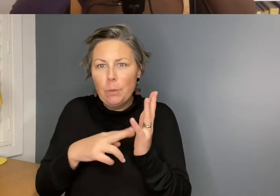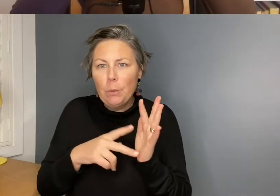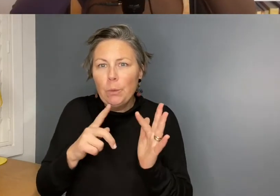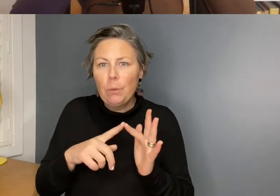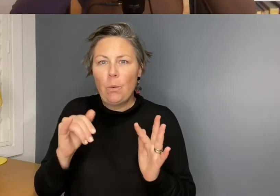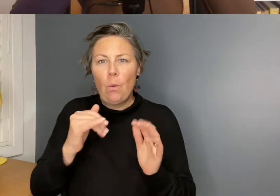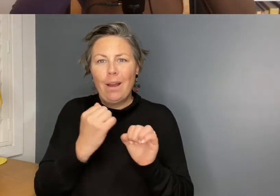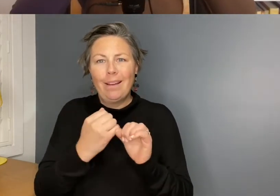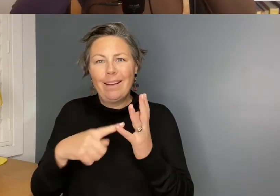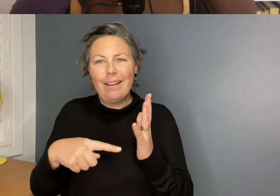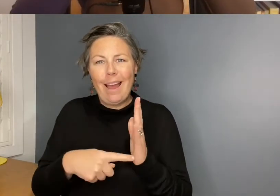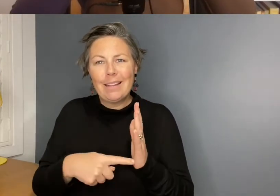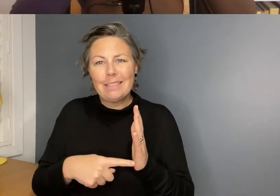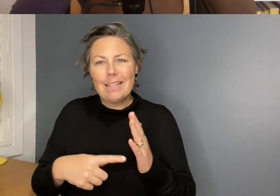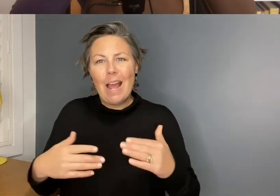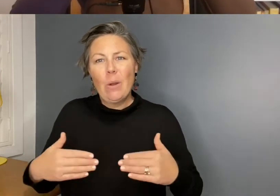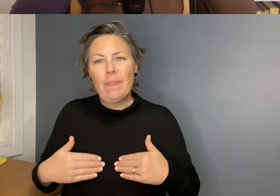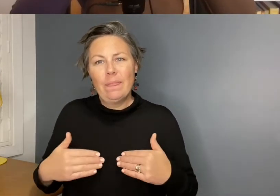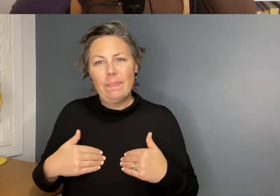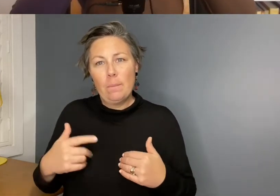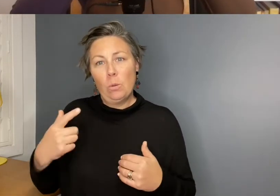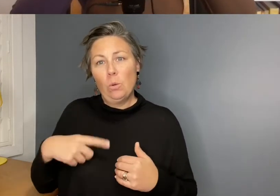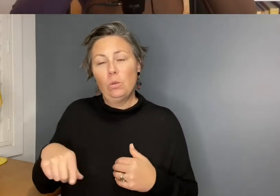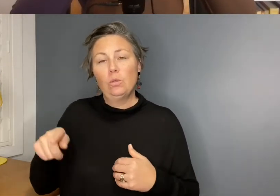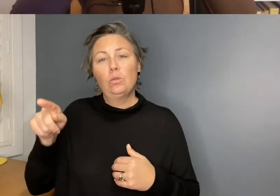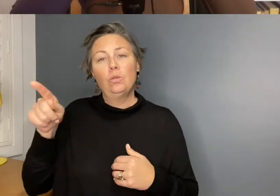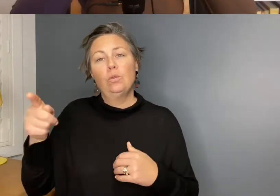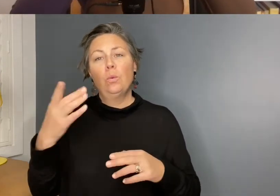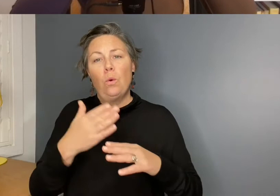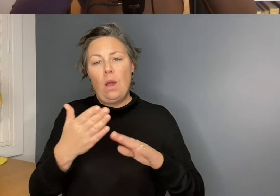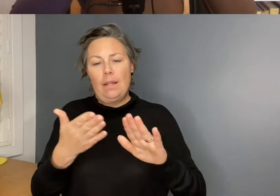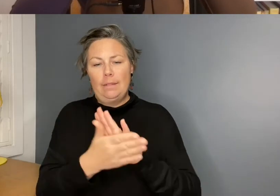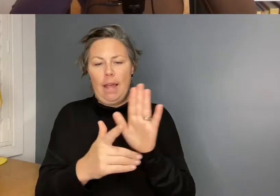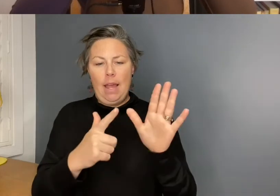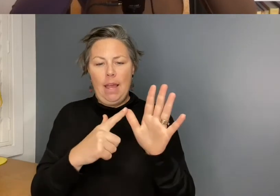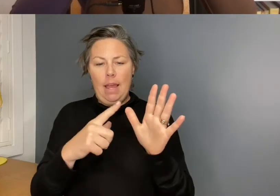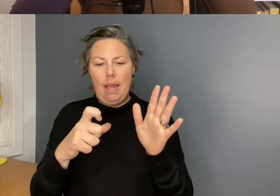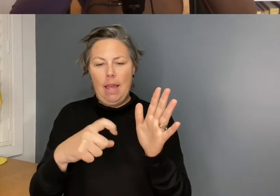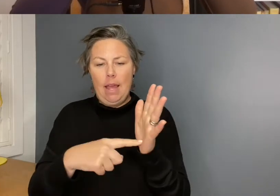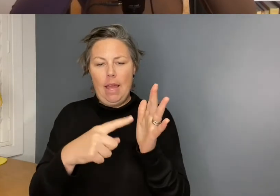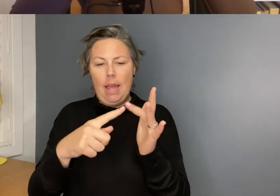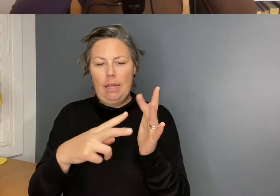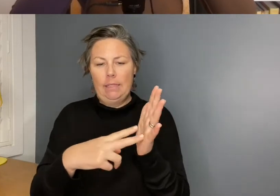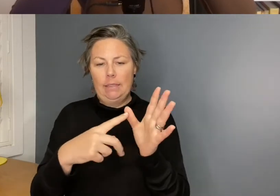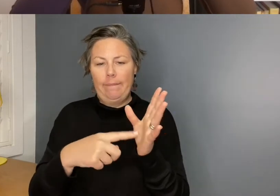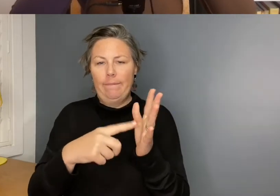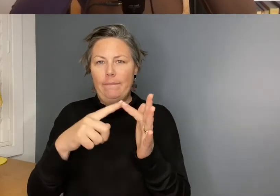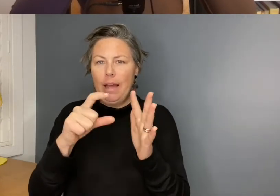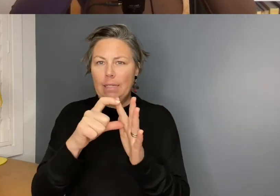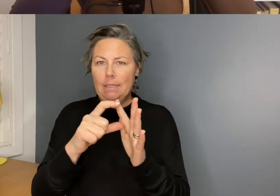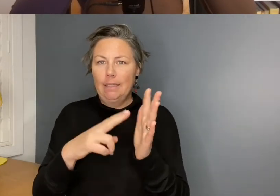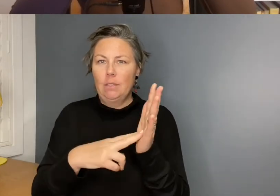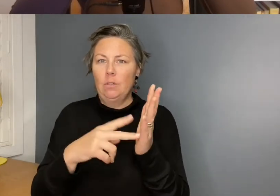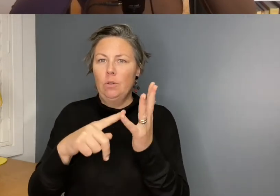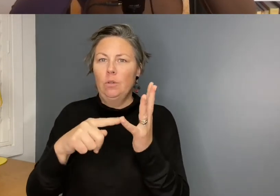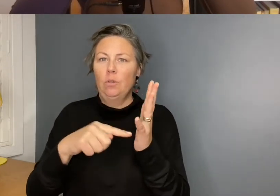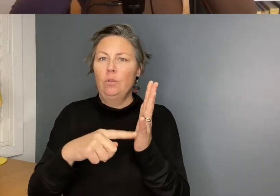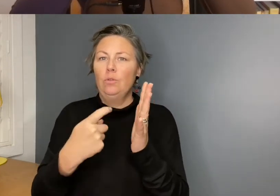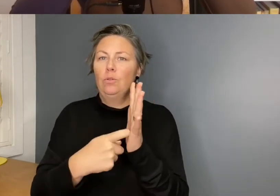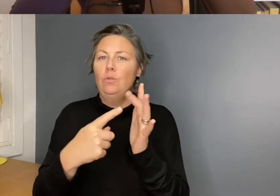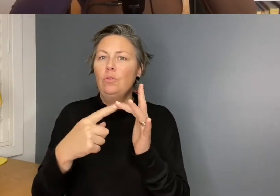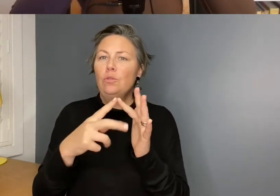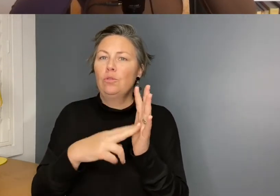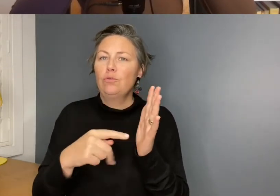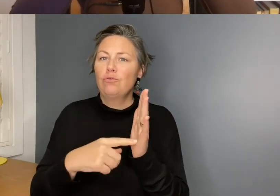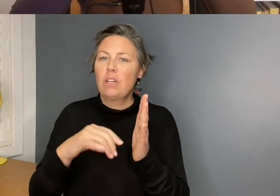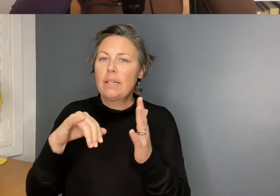you. As the Director of Education at Activated Nutrients, we're just so thankful that they put us in touch with you and organise this chat so we can all